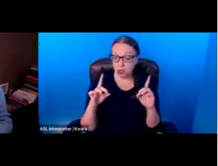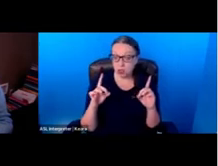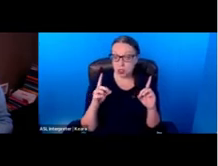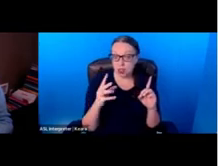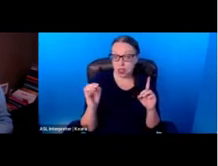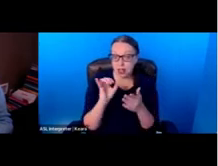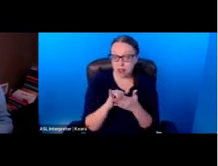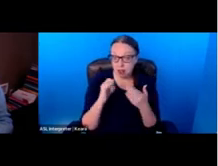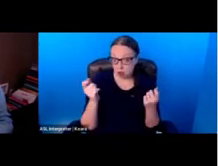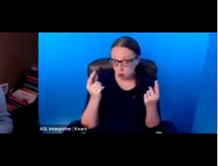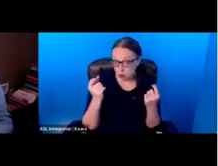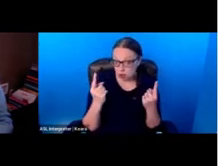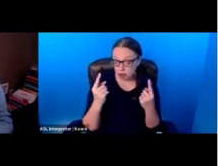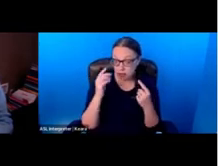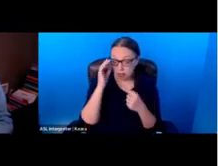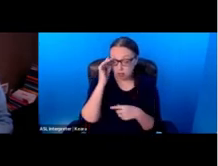understanding of it